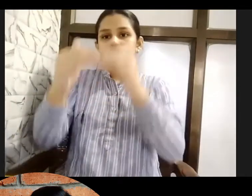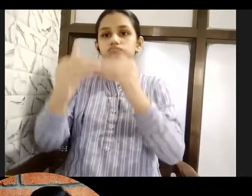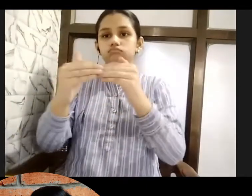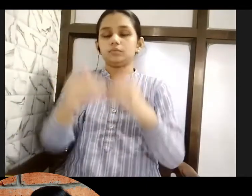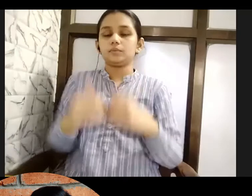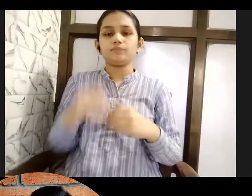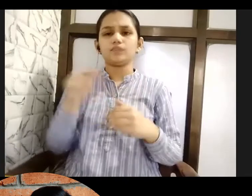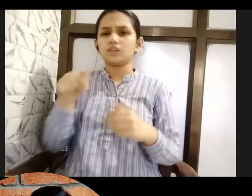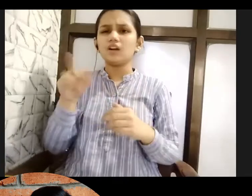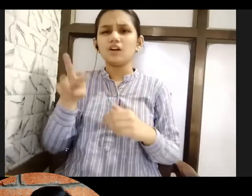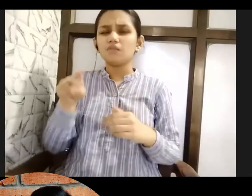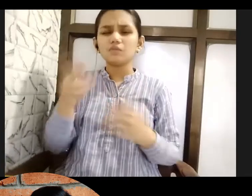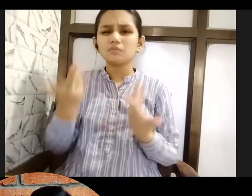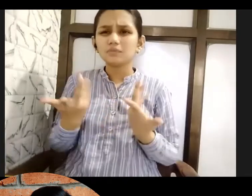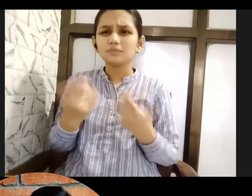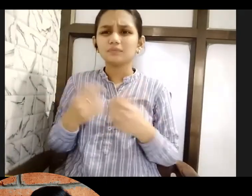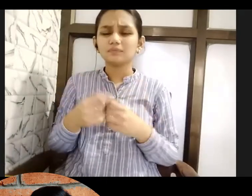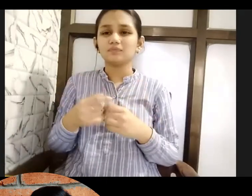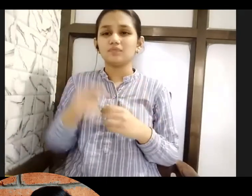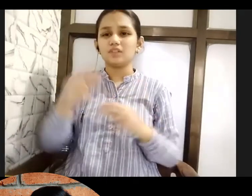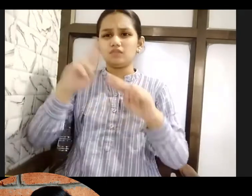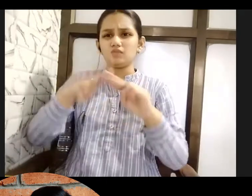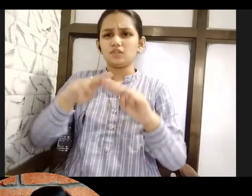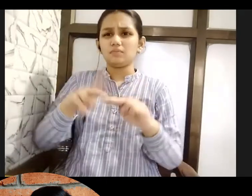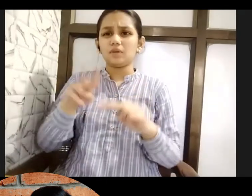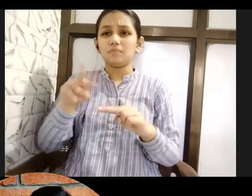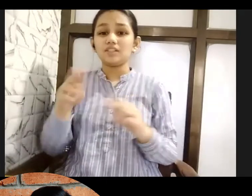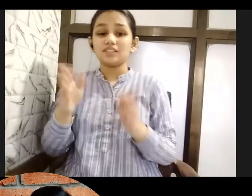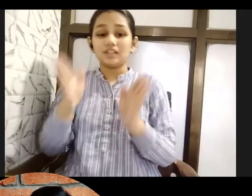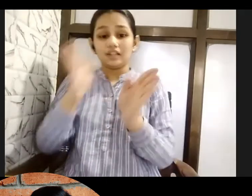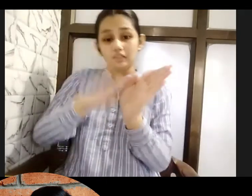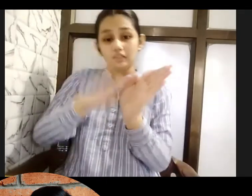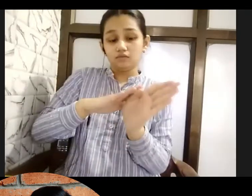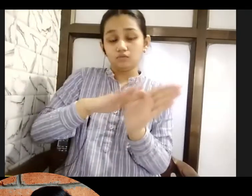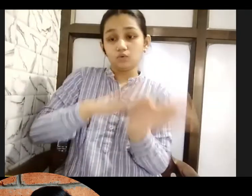What is the meaning of flip? Flip means left to right